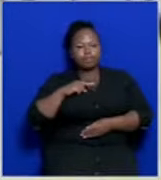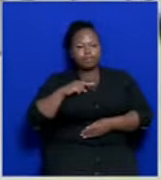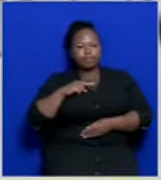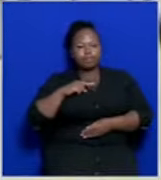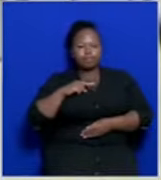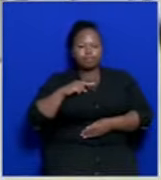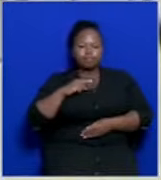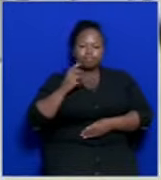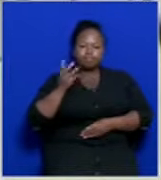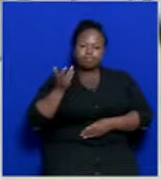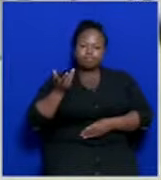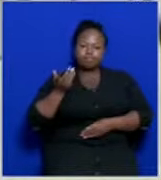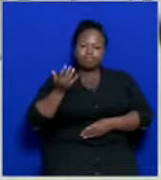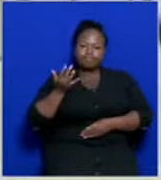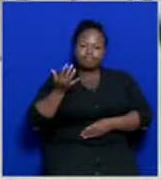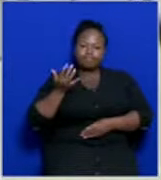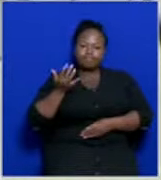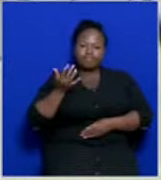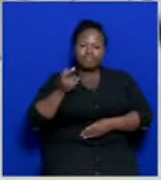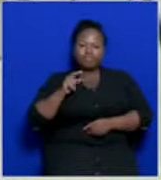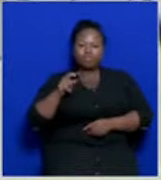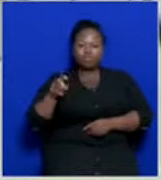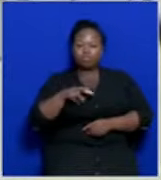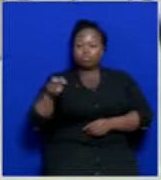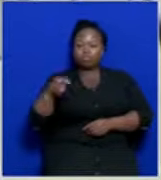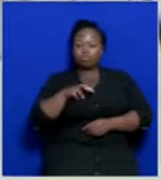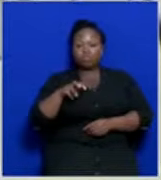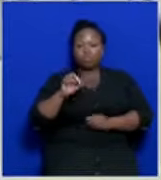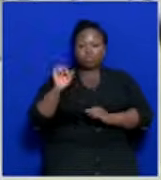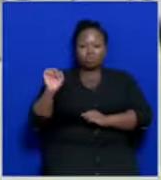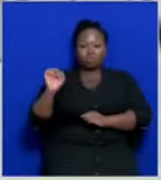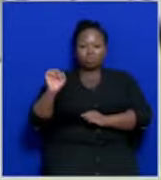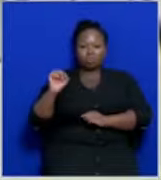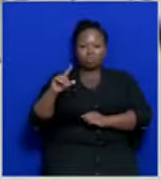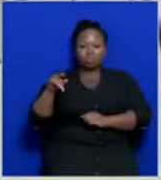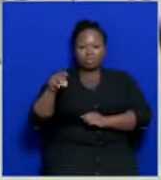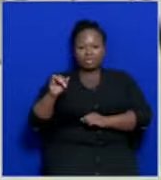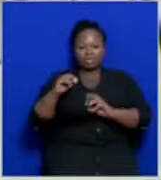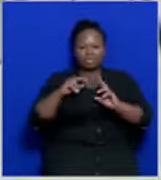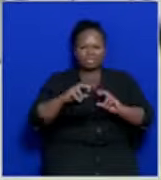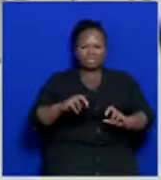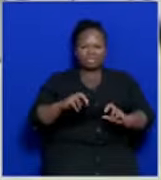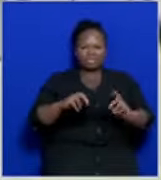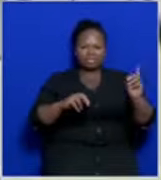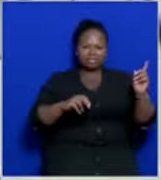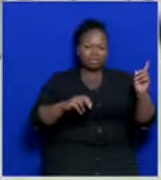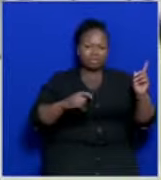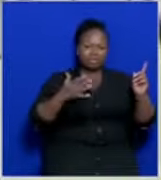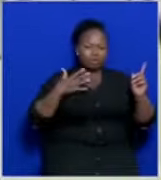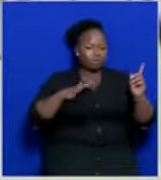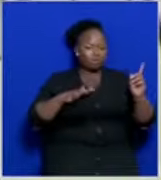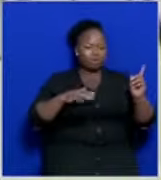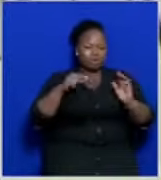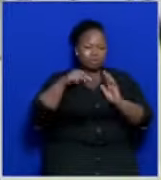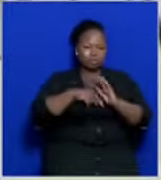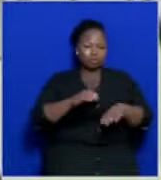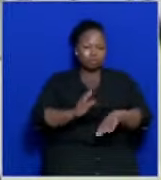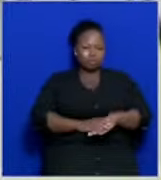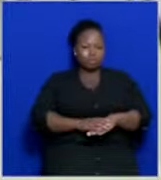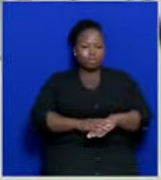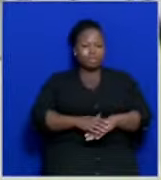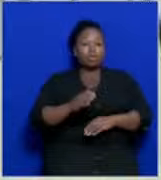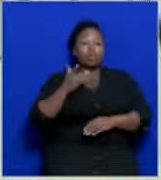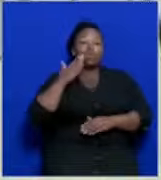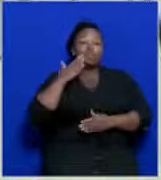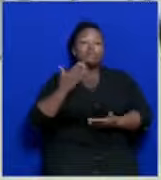an investigation which... No, I don't need the details of that particular investigation. I Yeah, said, it when it was not- becomes available, are you in a Yes,